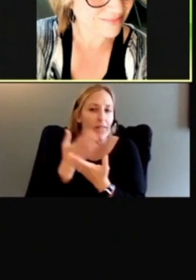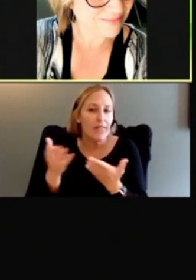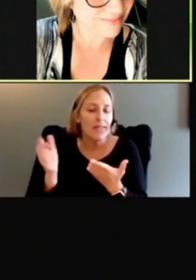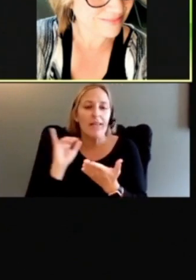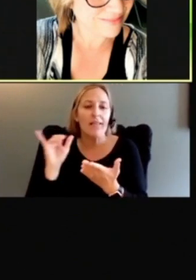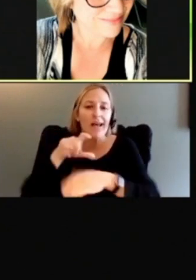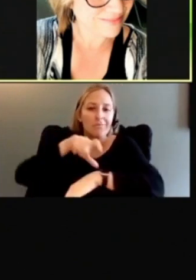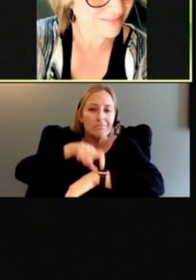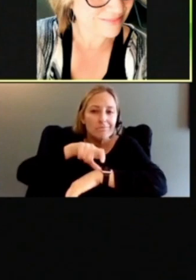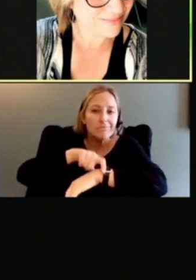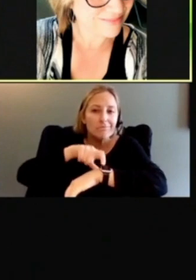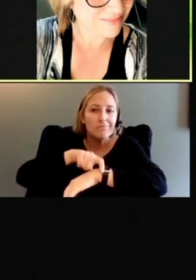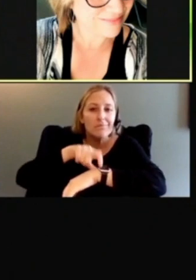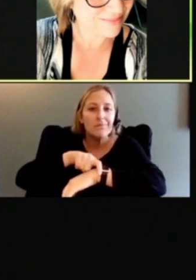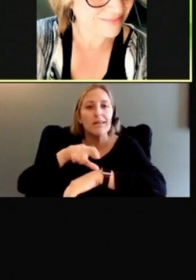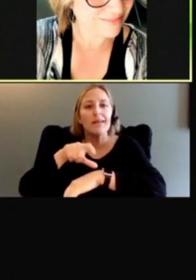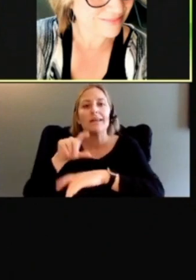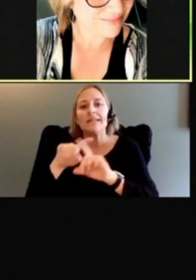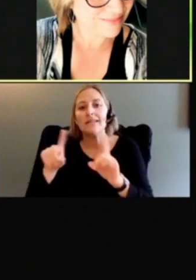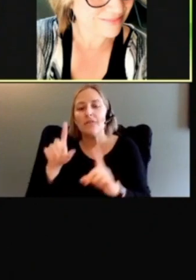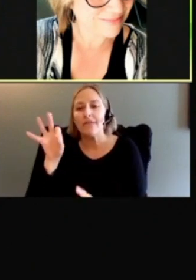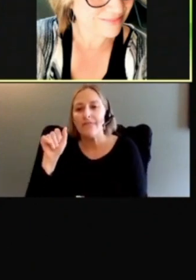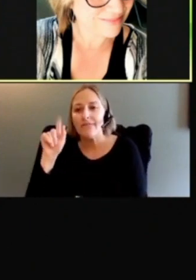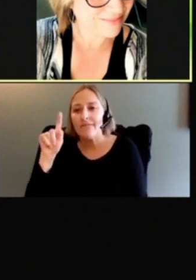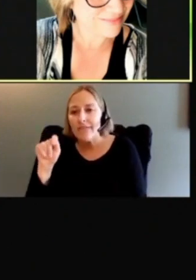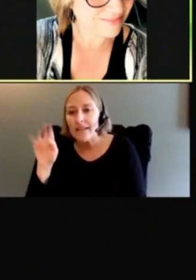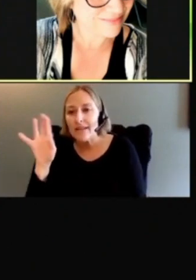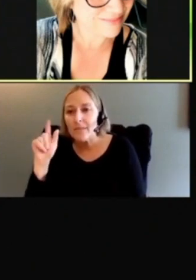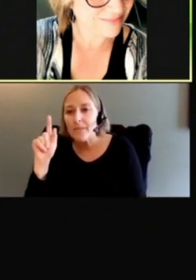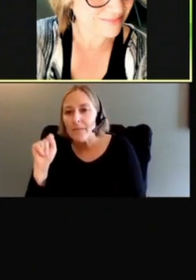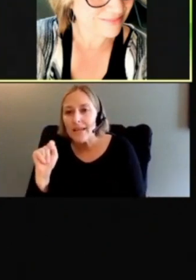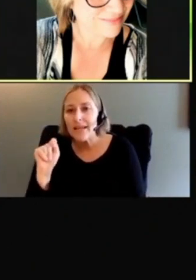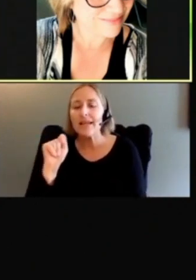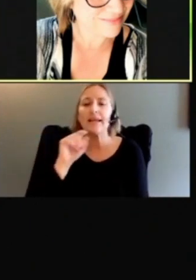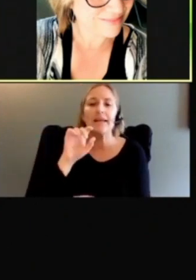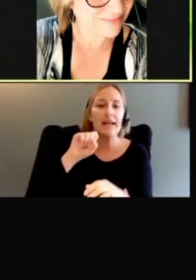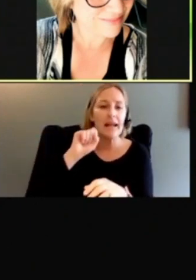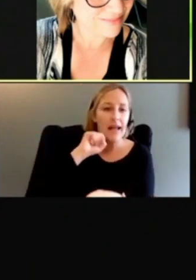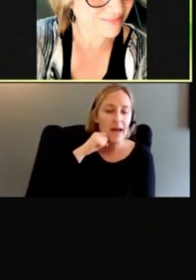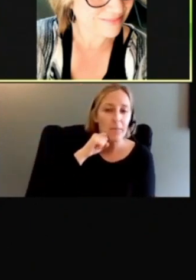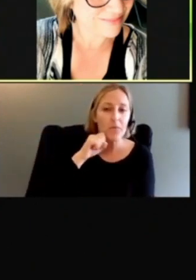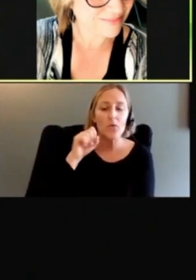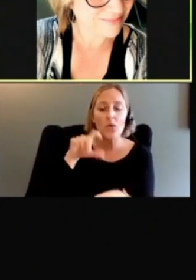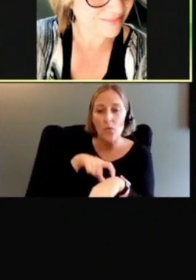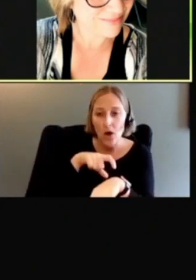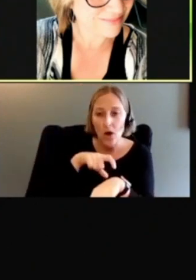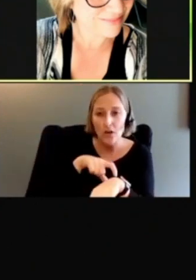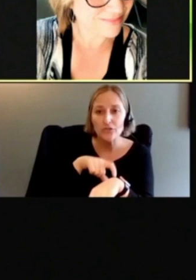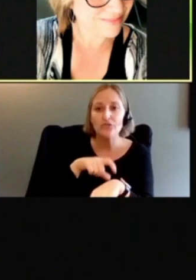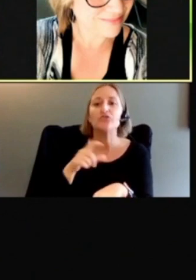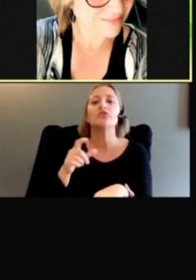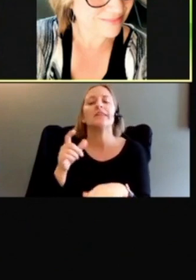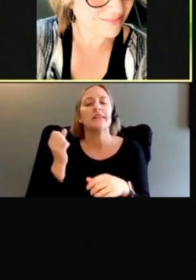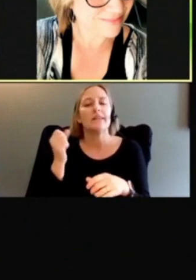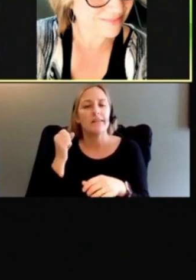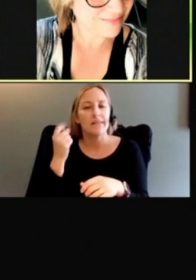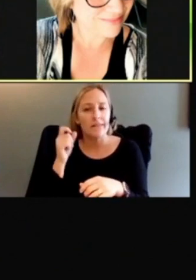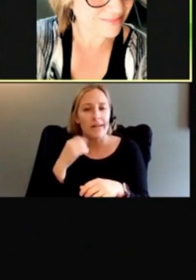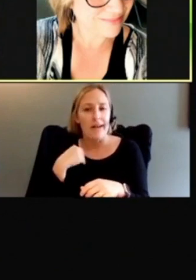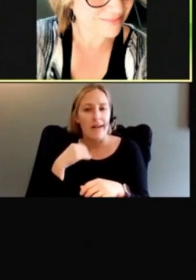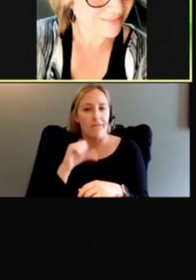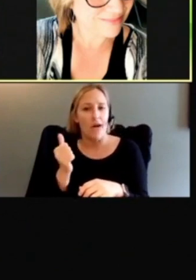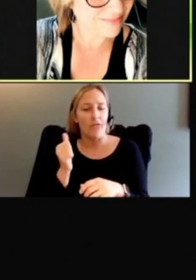the Nike Plus Fuel Band, Apple Watch, and Fitbits. And then there are other monitoring devices that are